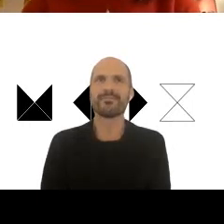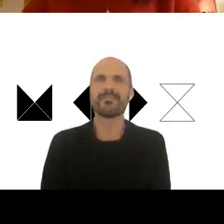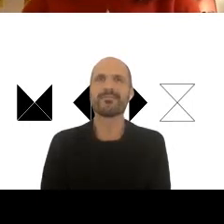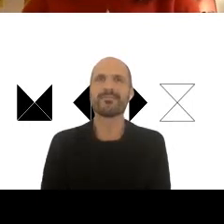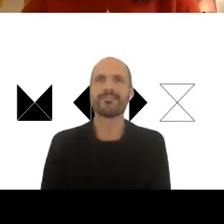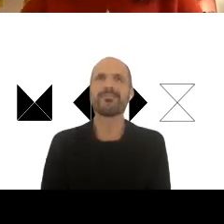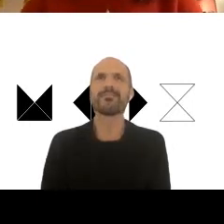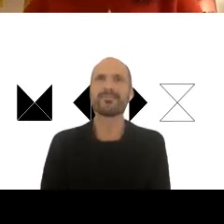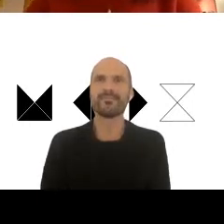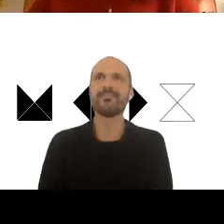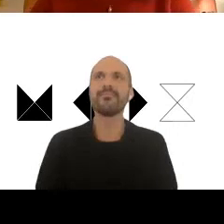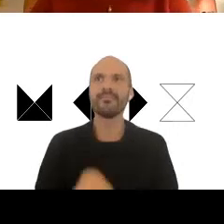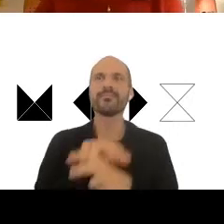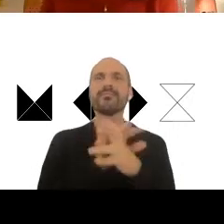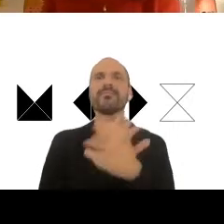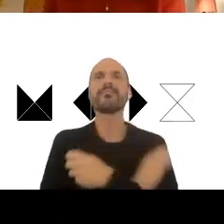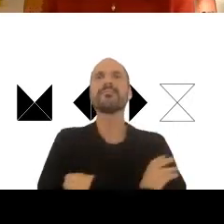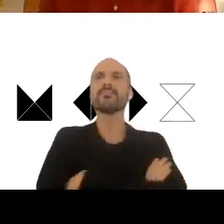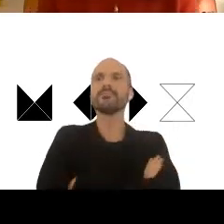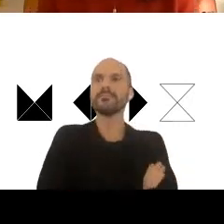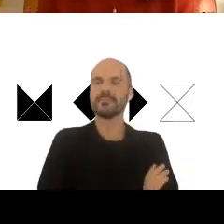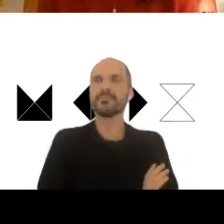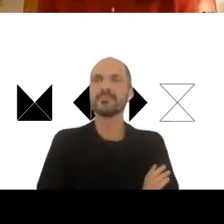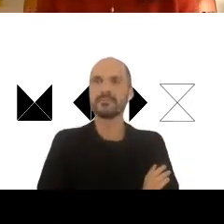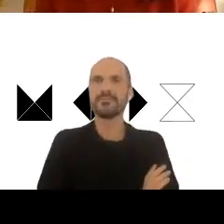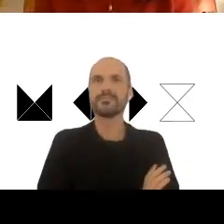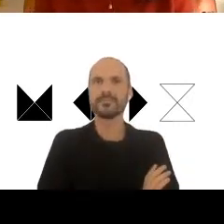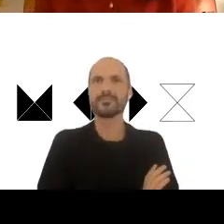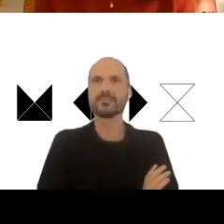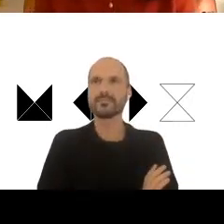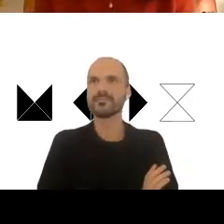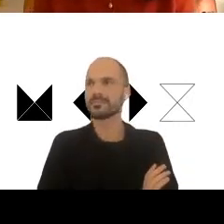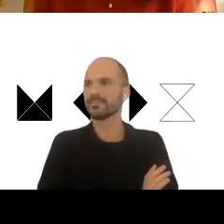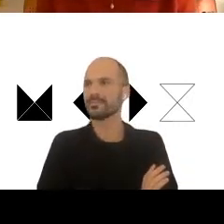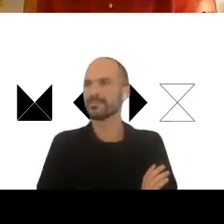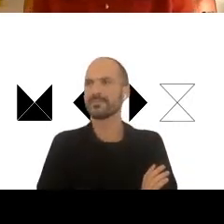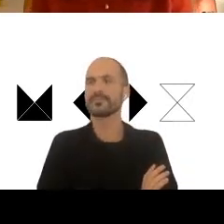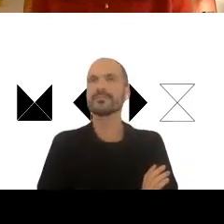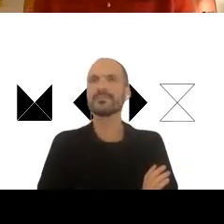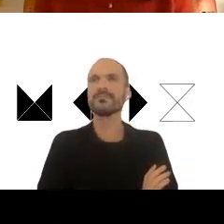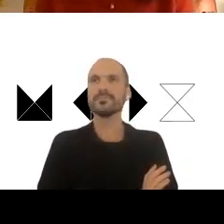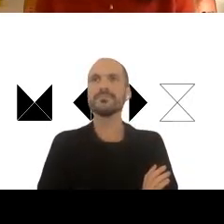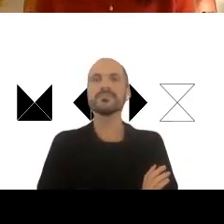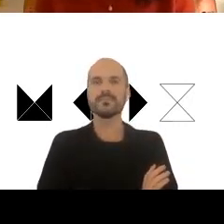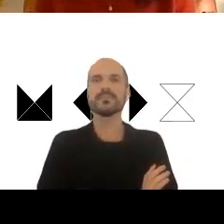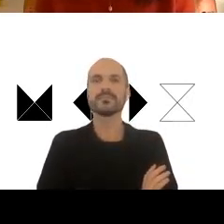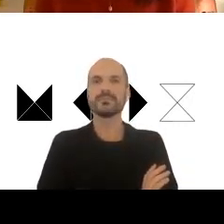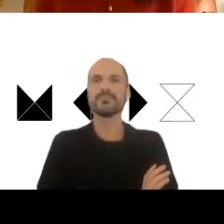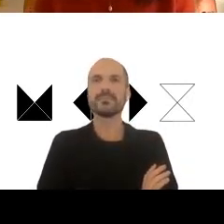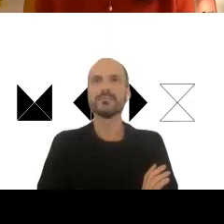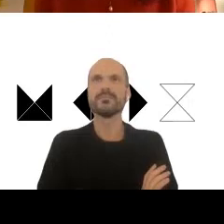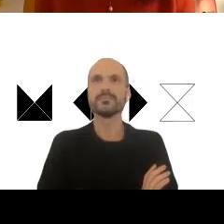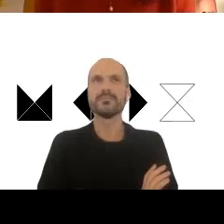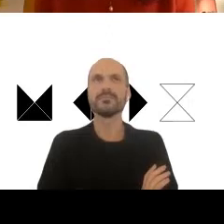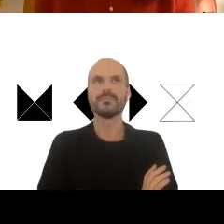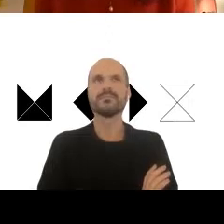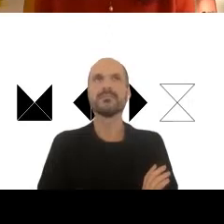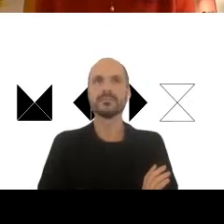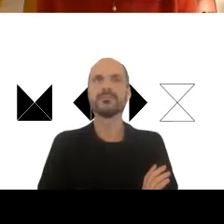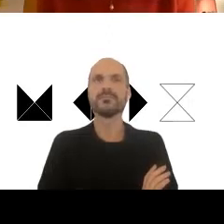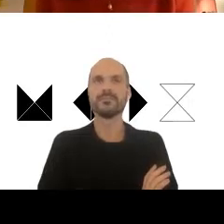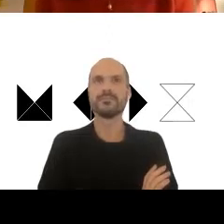And but what we realize is that we still learn new things about these houses